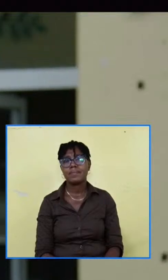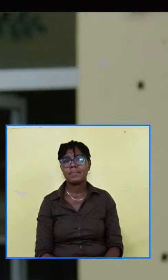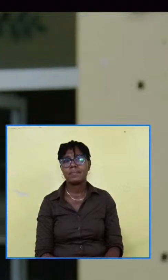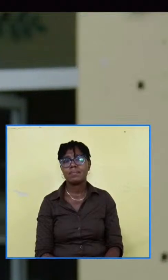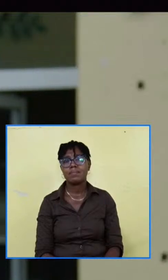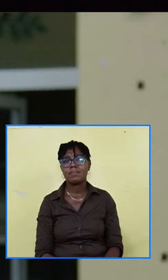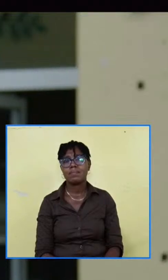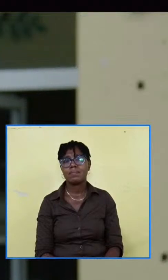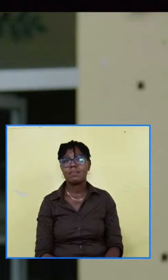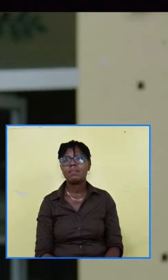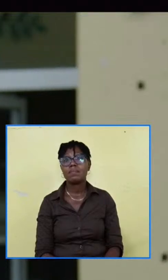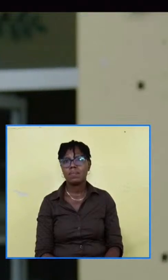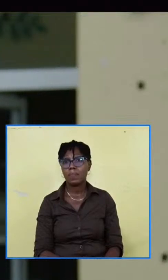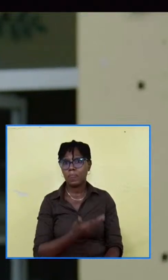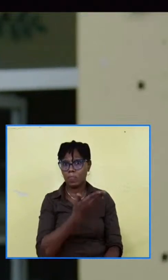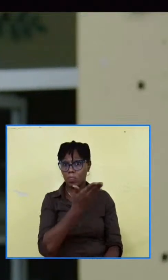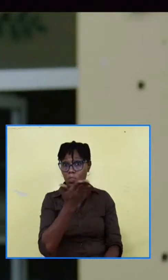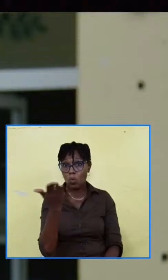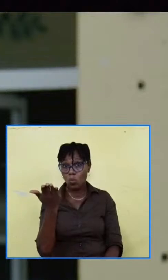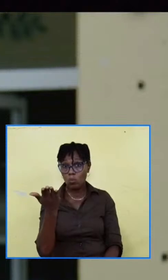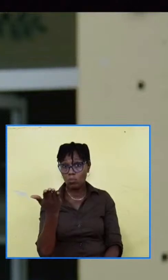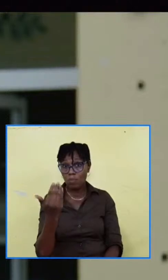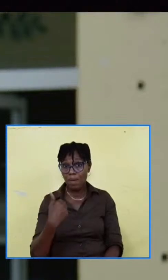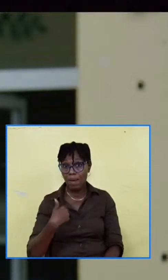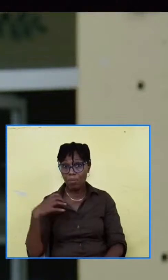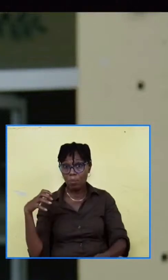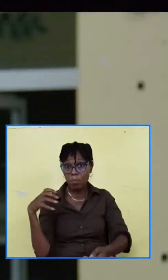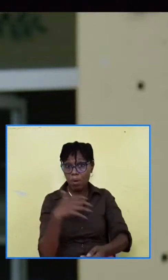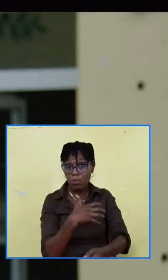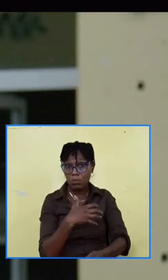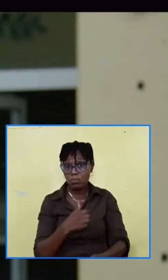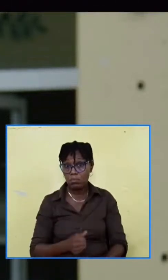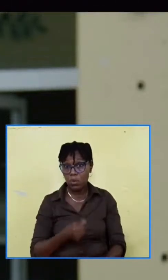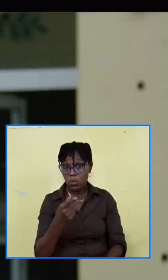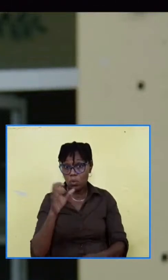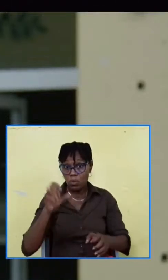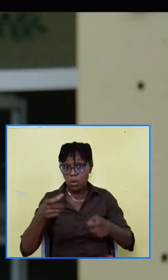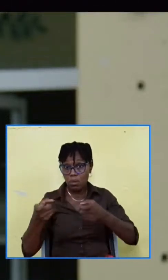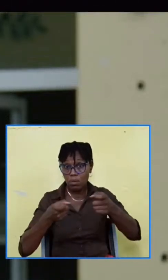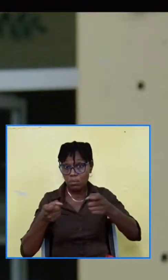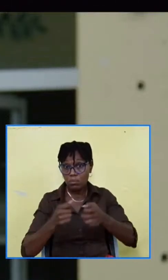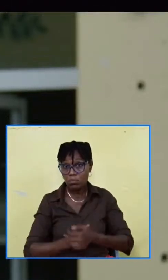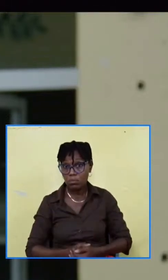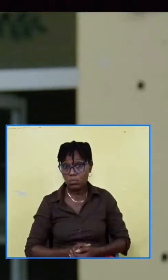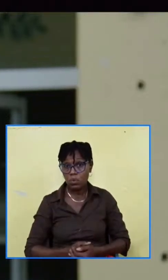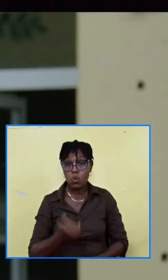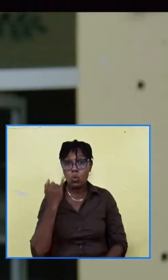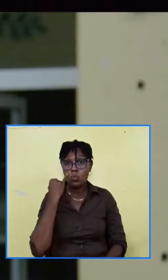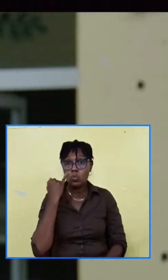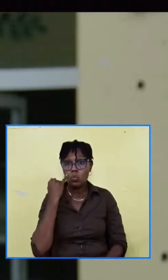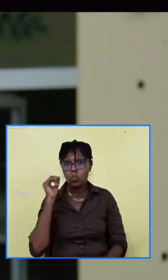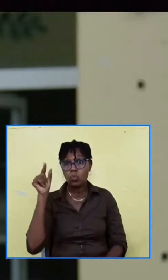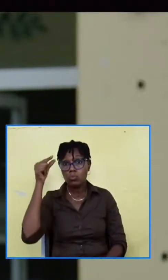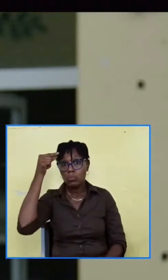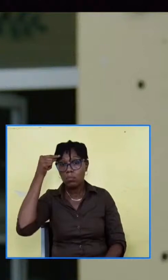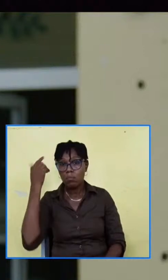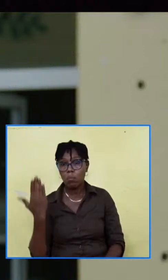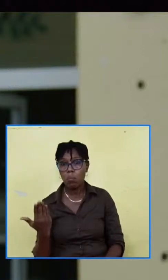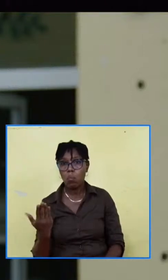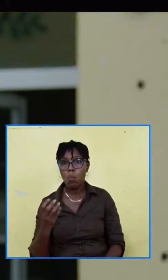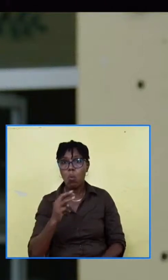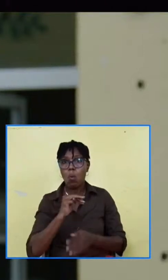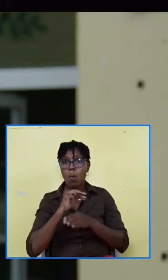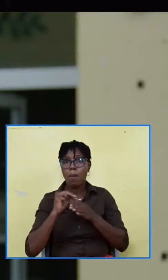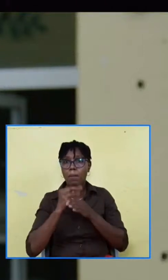power and control do you have if a minister of finance, if a government decide, well,